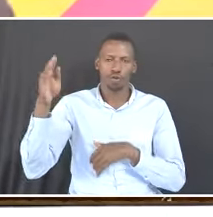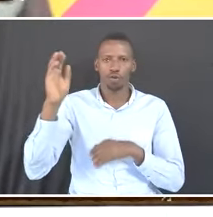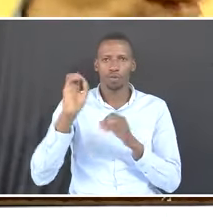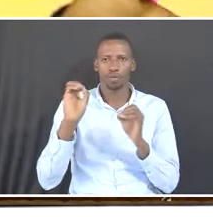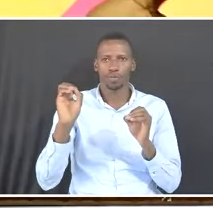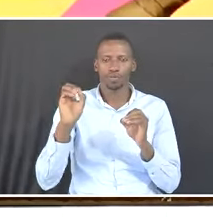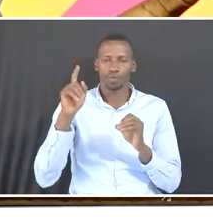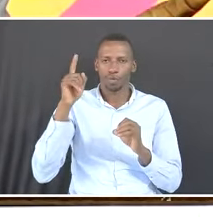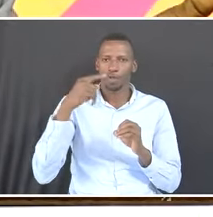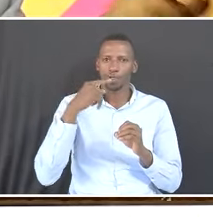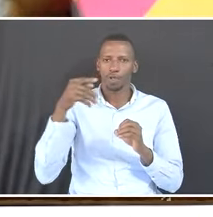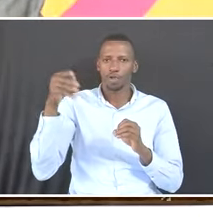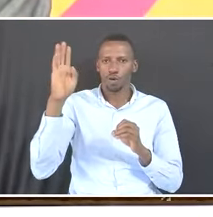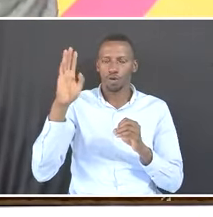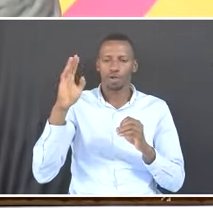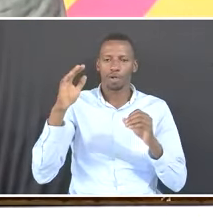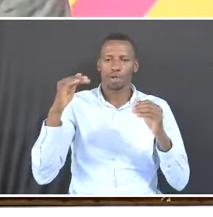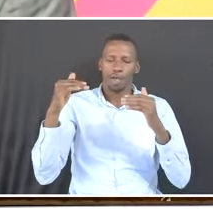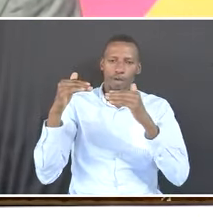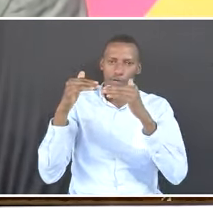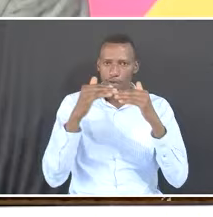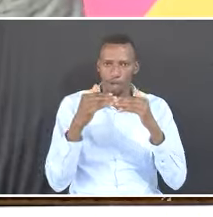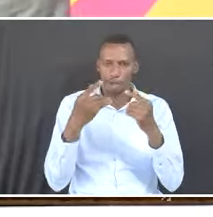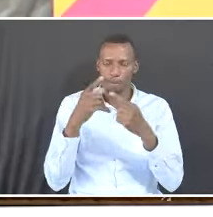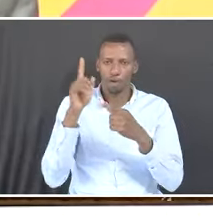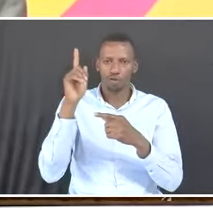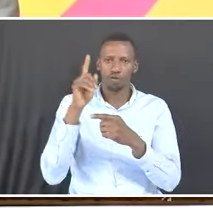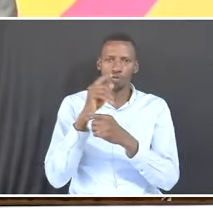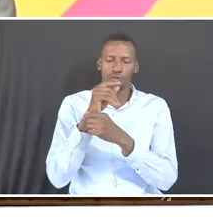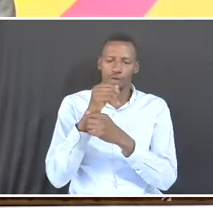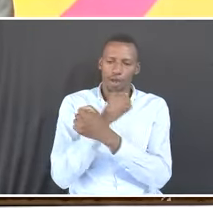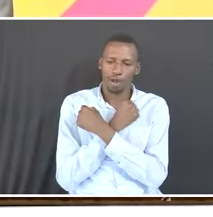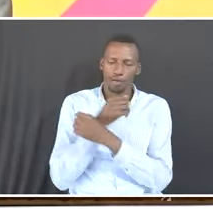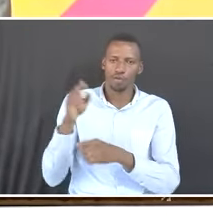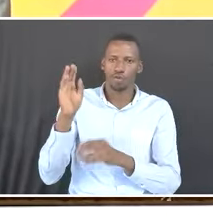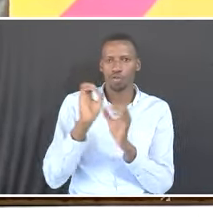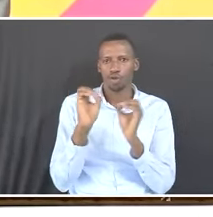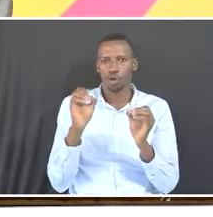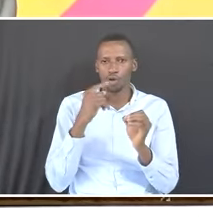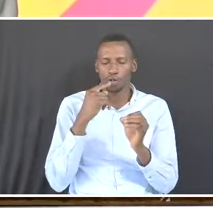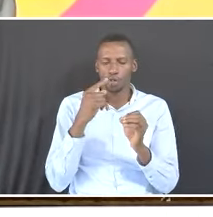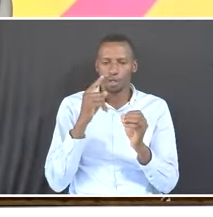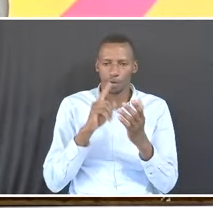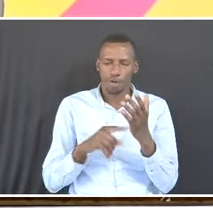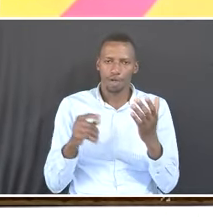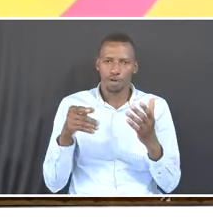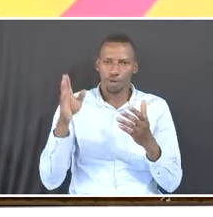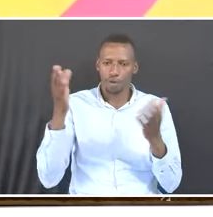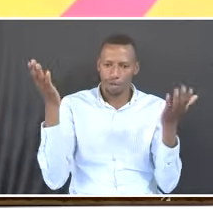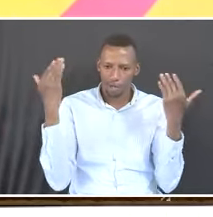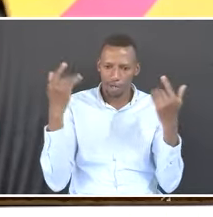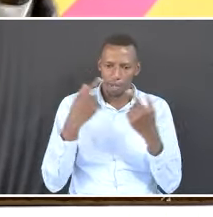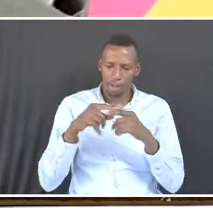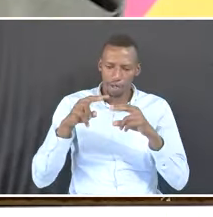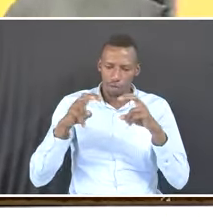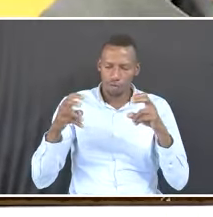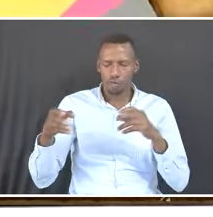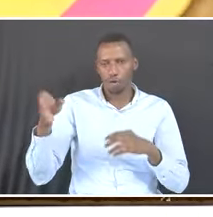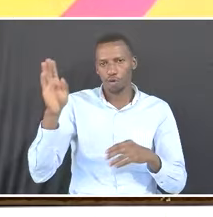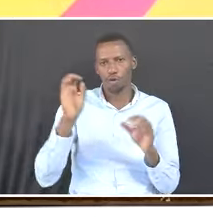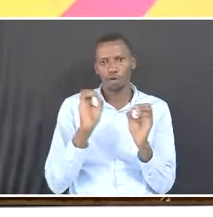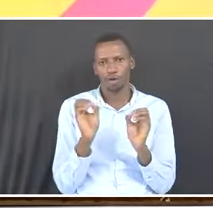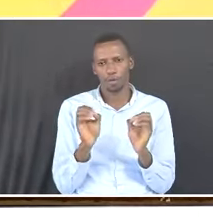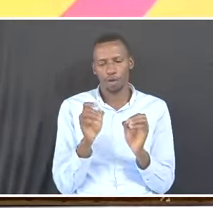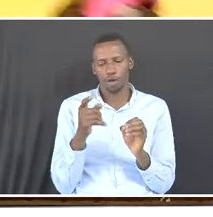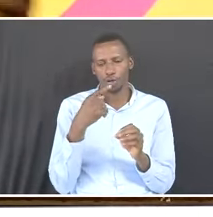called me fair and love me not. You call me eternal and seek me not. You call me